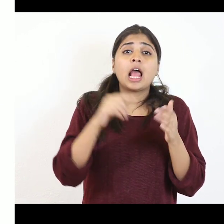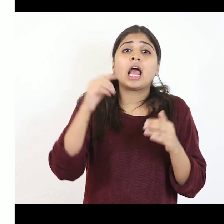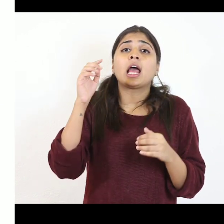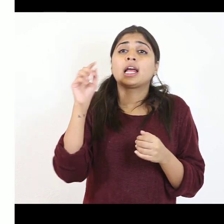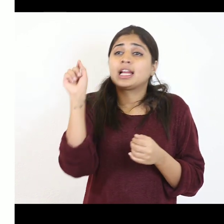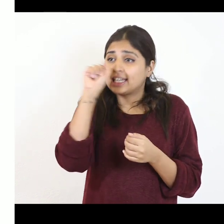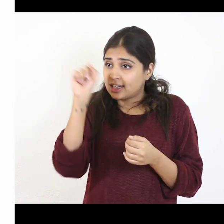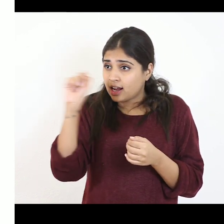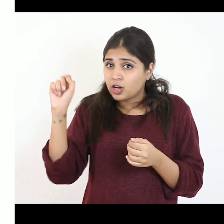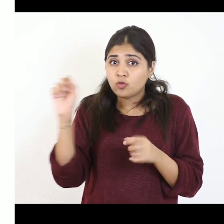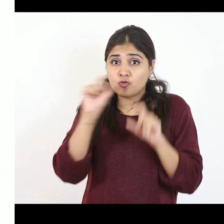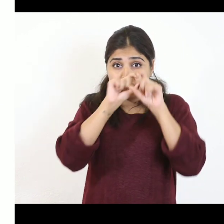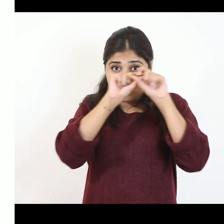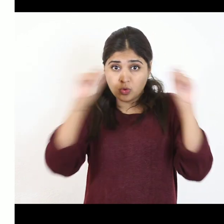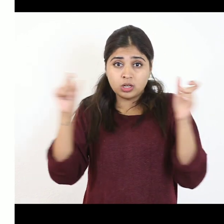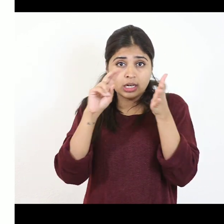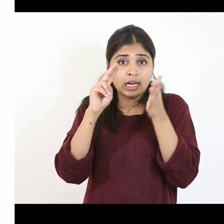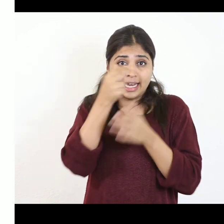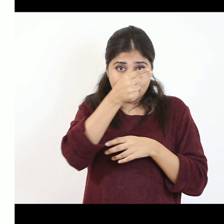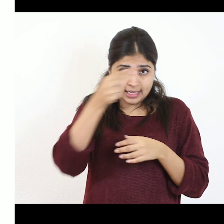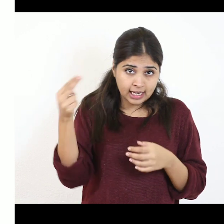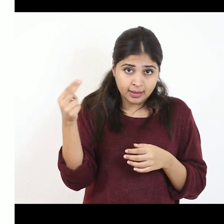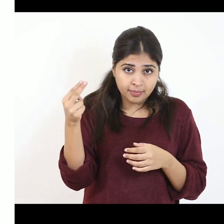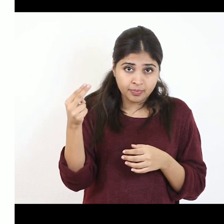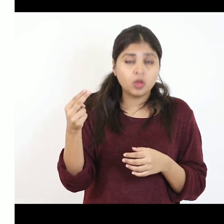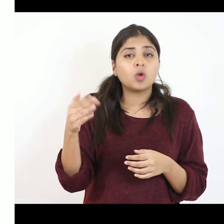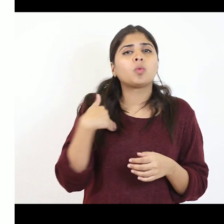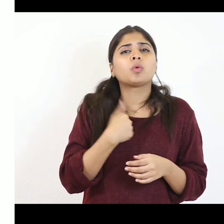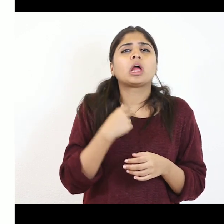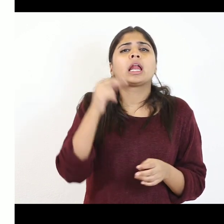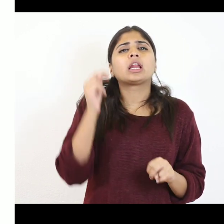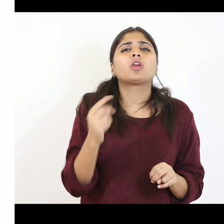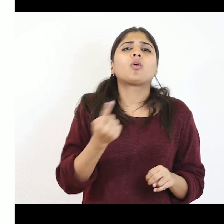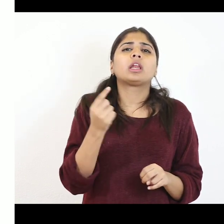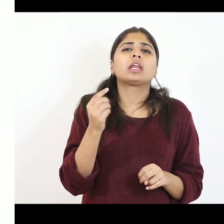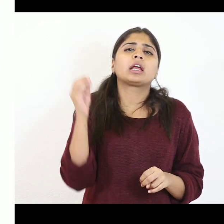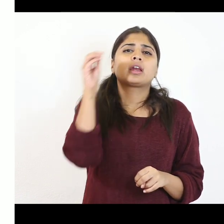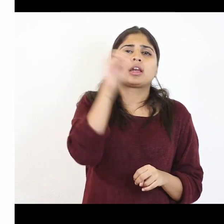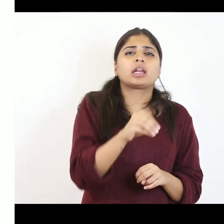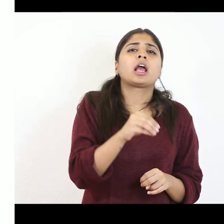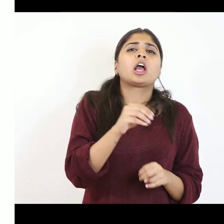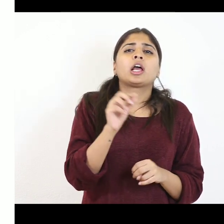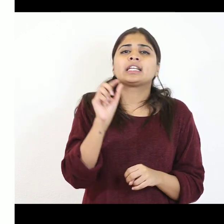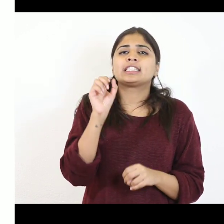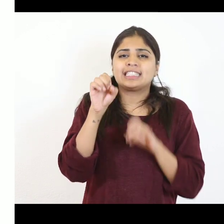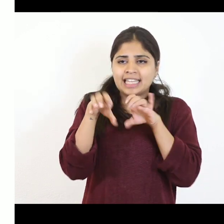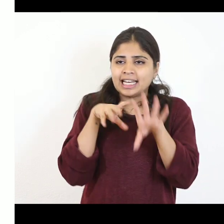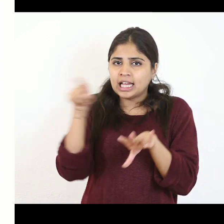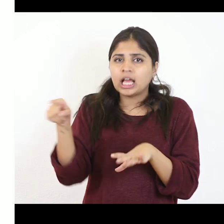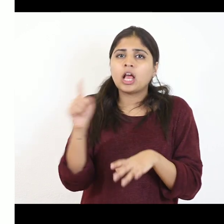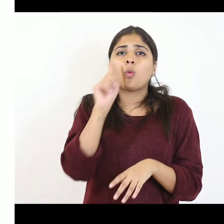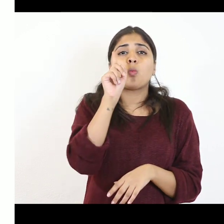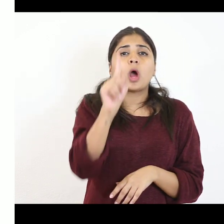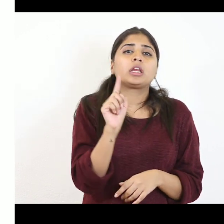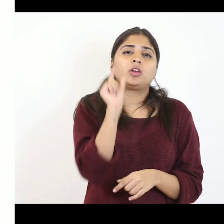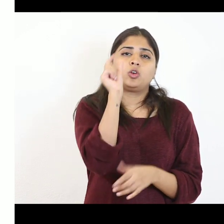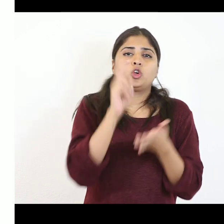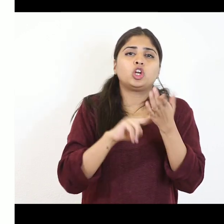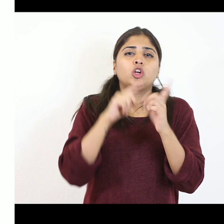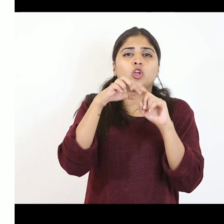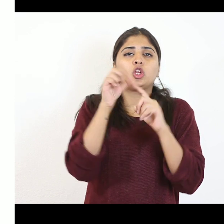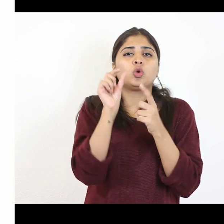that table, we only need to add the city's unique identifier. In this table, the